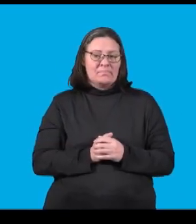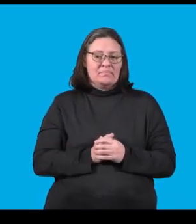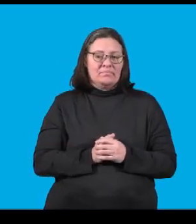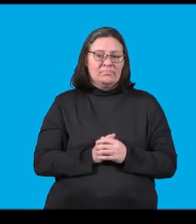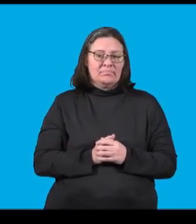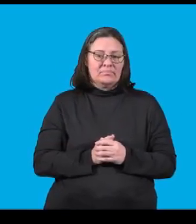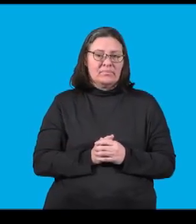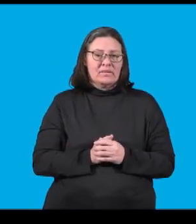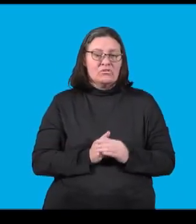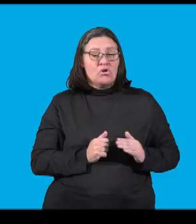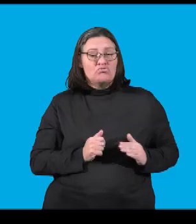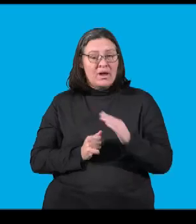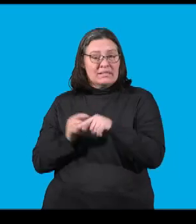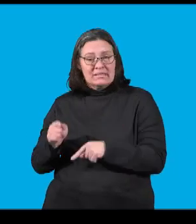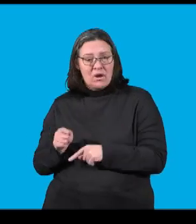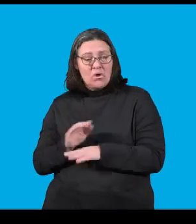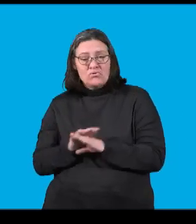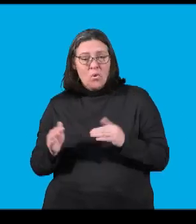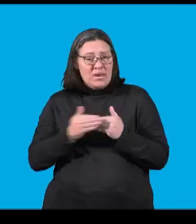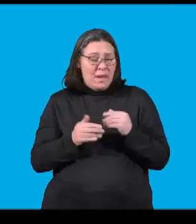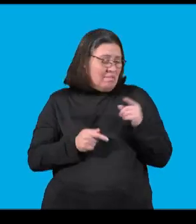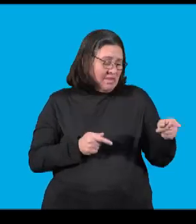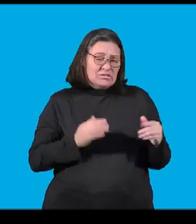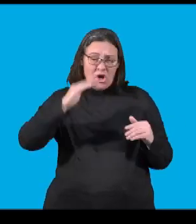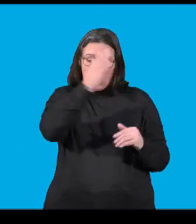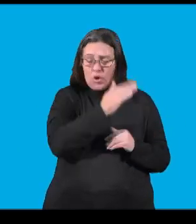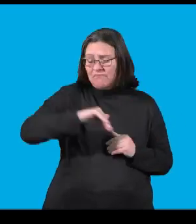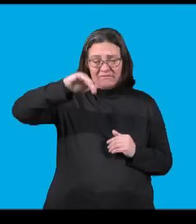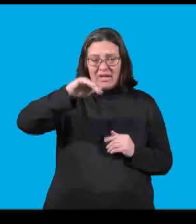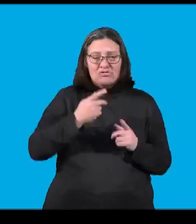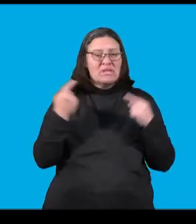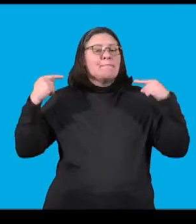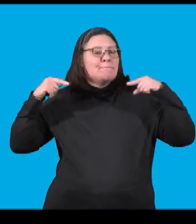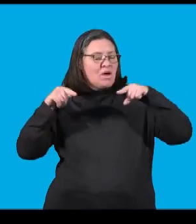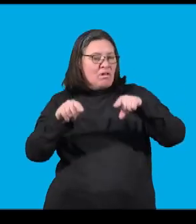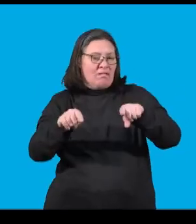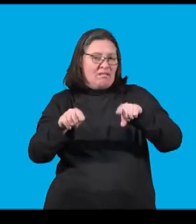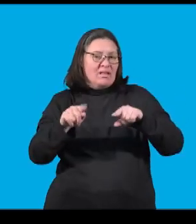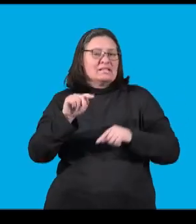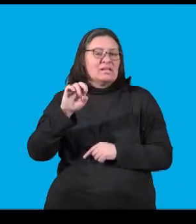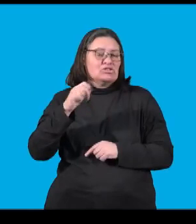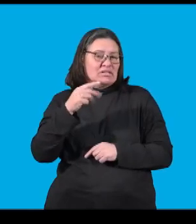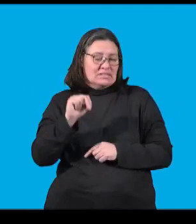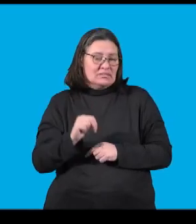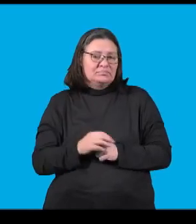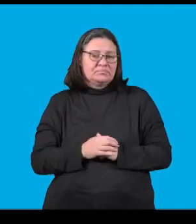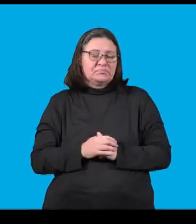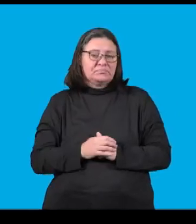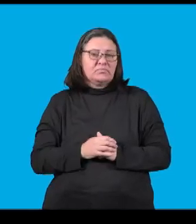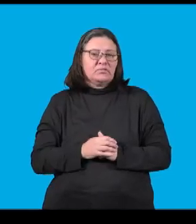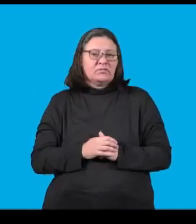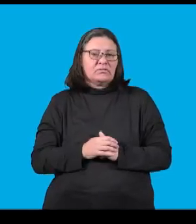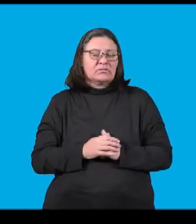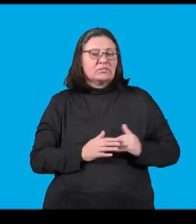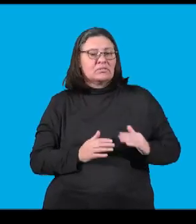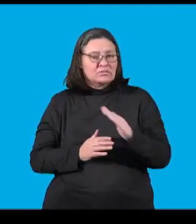so the gradient of this line, that's nowhere near this curve, by the way, it's just parallel to the tangent. The gradient